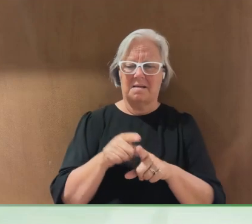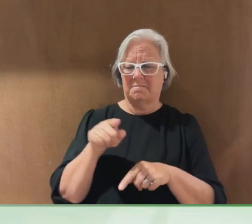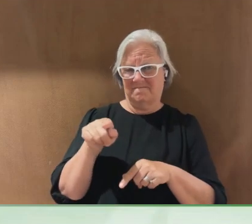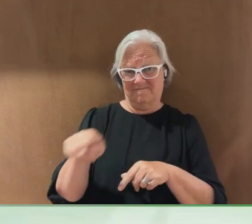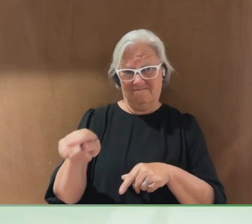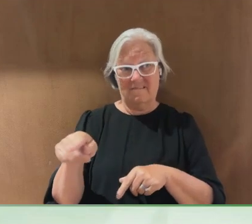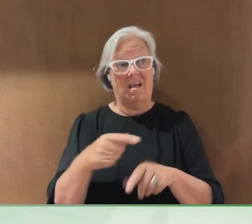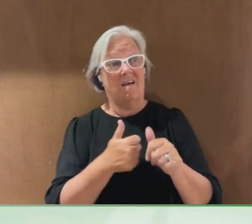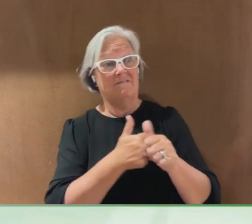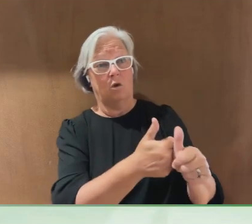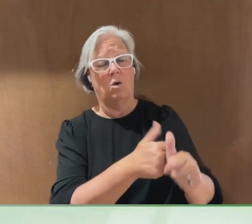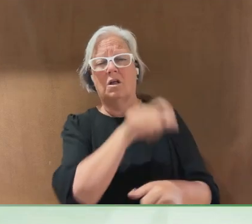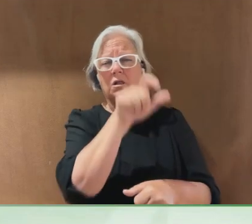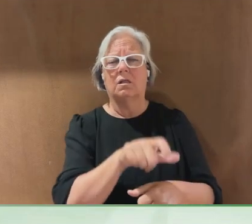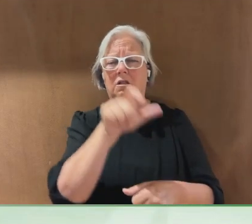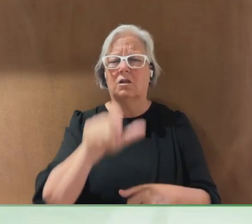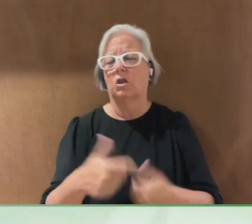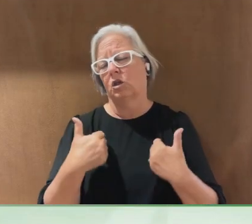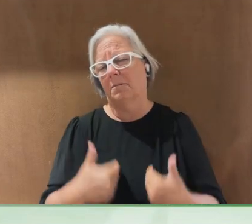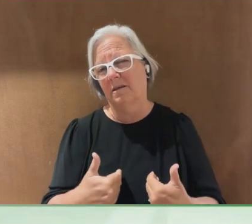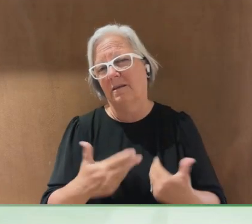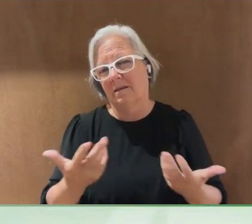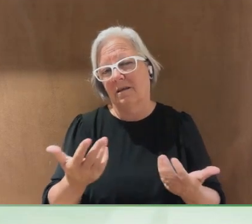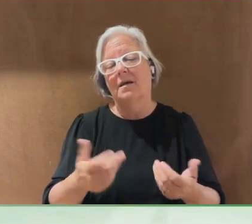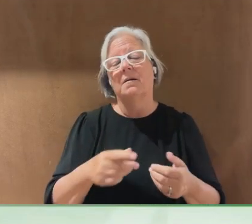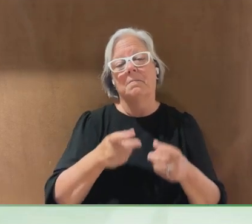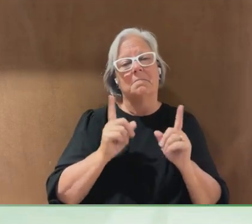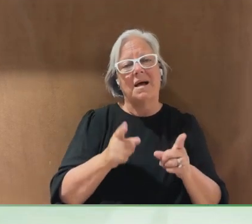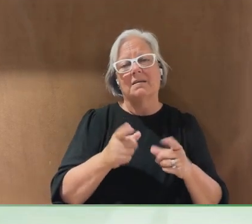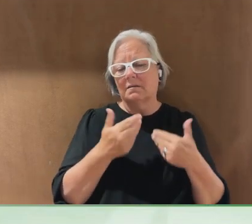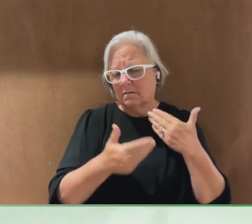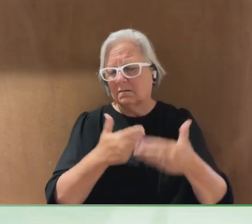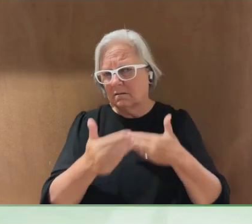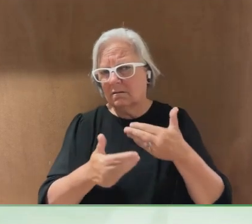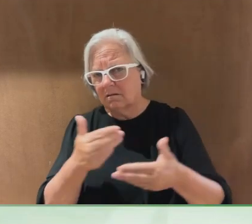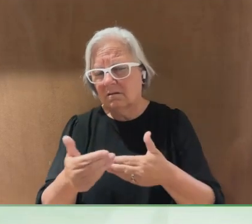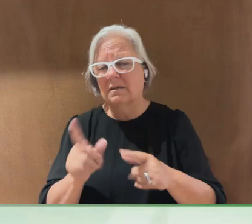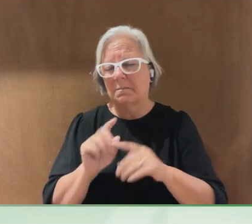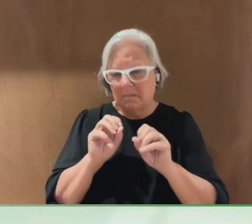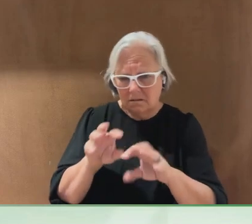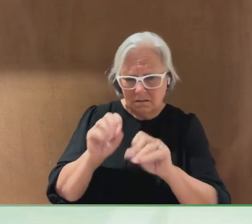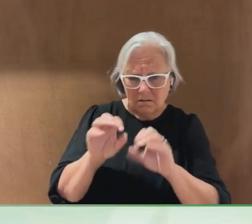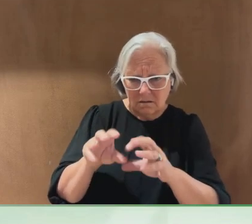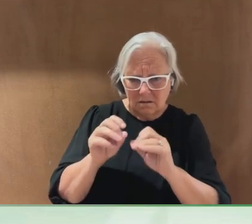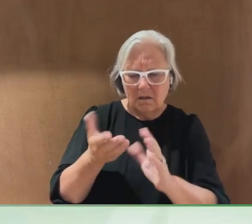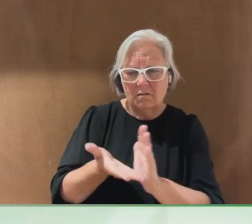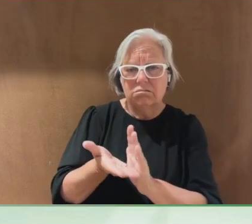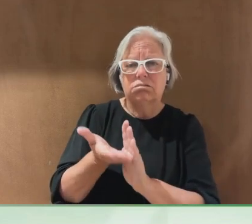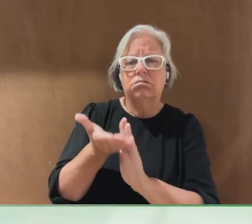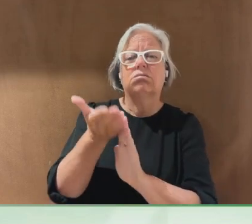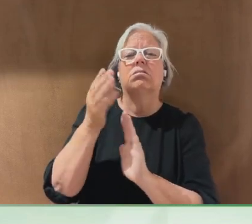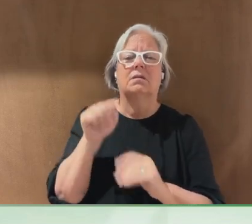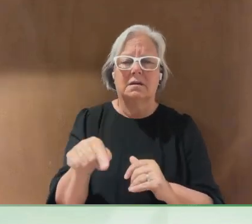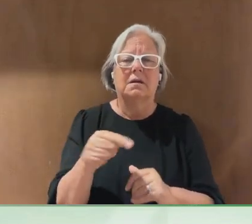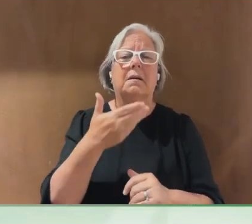that there's going to be mistakes made and have a process to roll in the feedback to make these things better. That's one thing. Bianca.